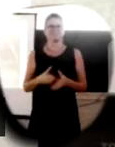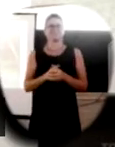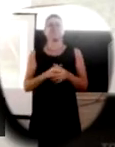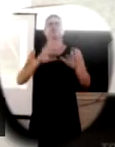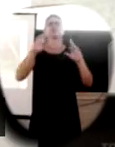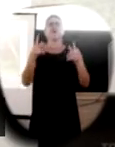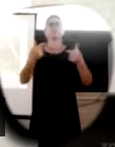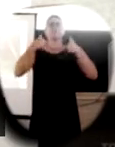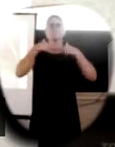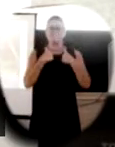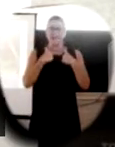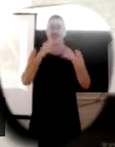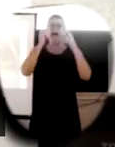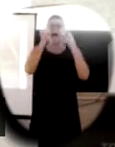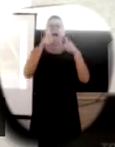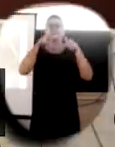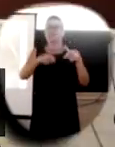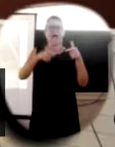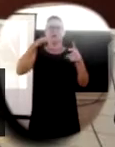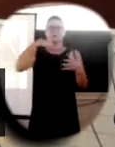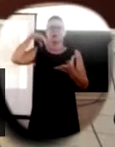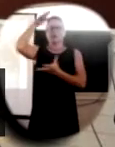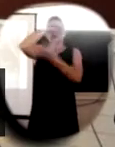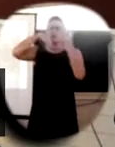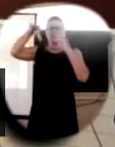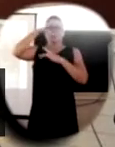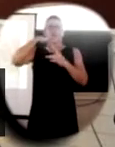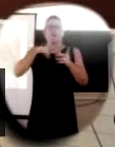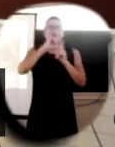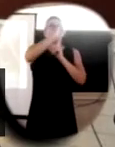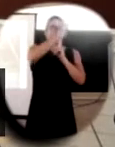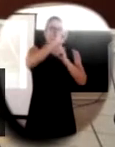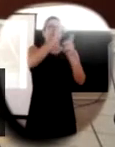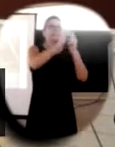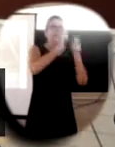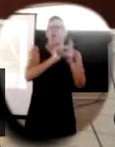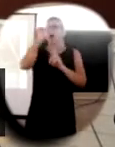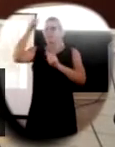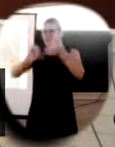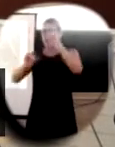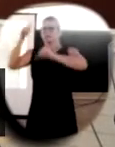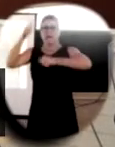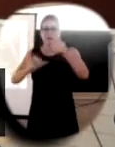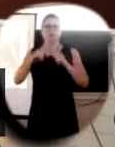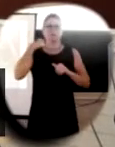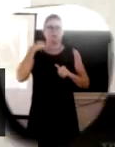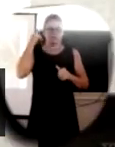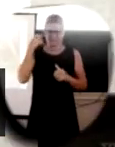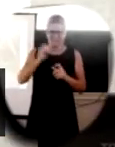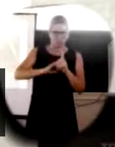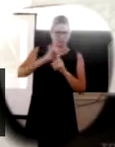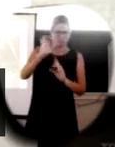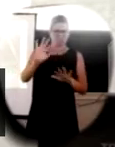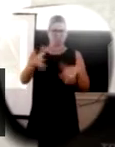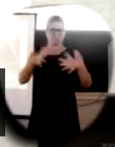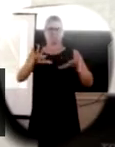blur. They all merge into one. Constant testing, the high followed by the low, we could see no improvement whatsoever. Joseph